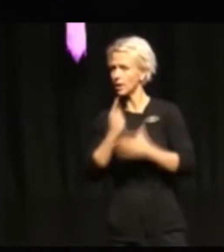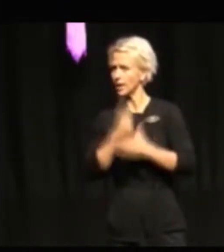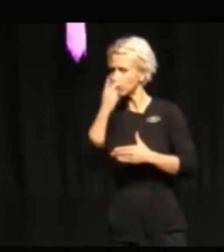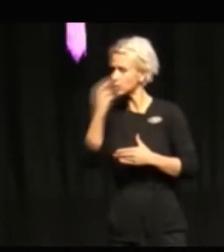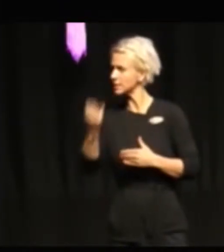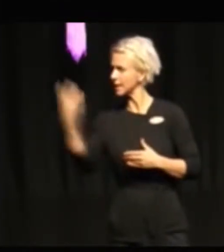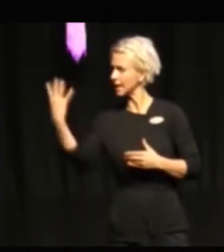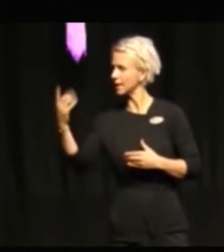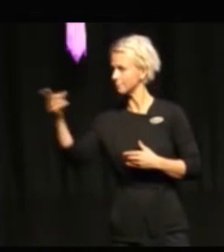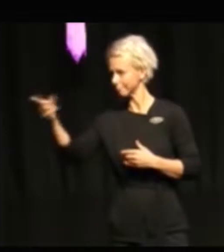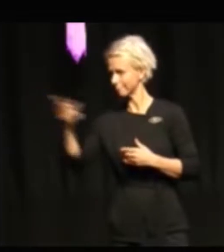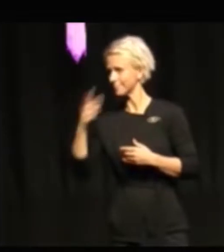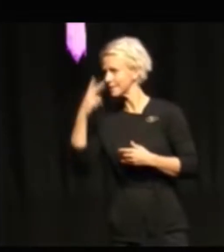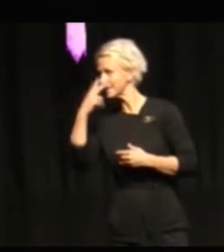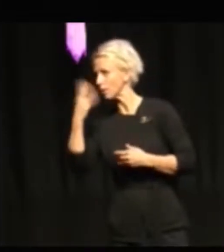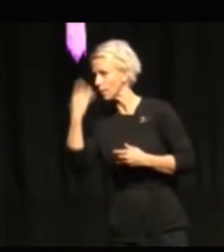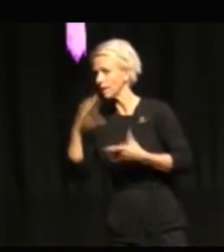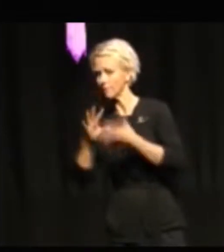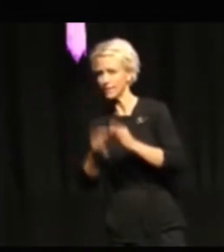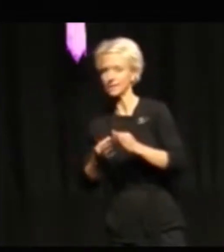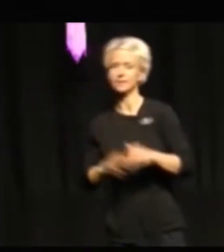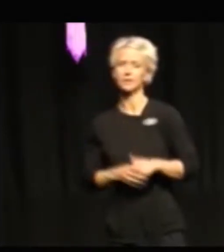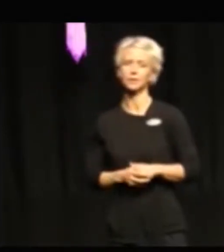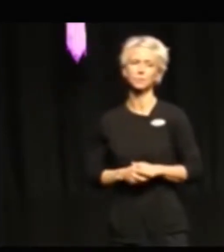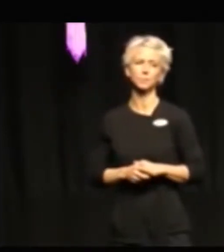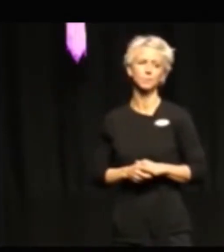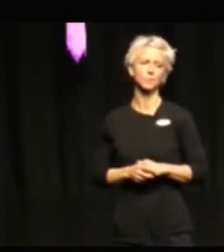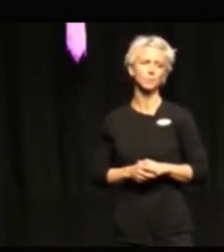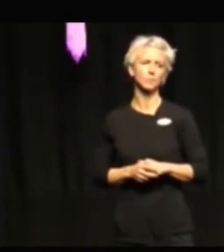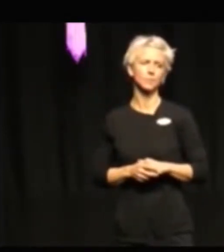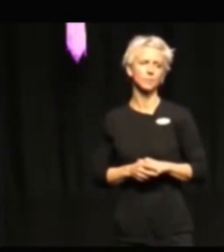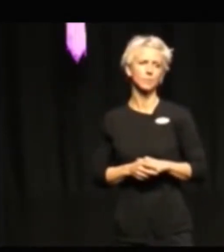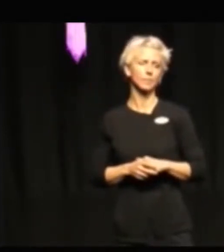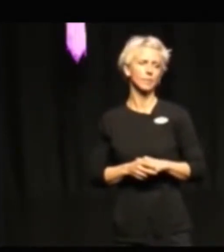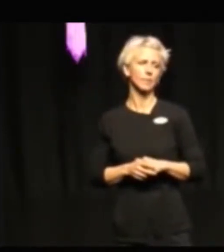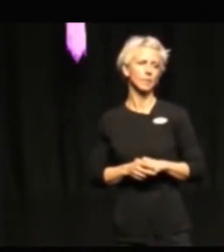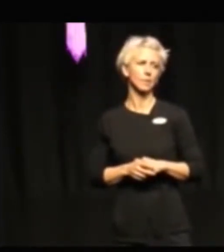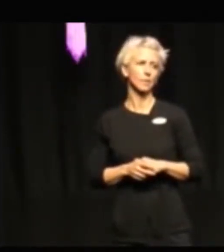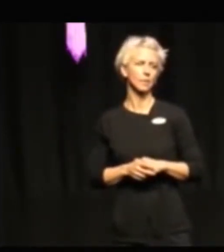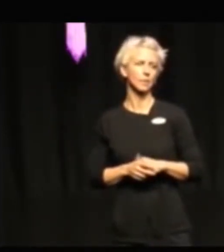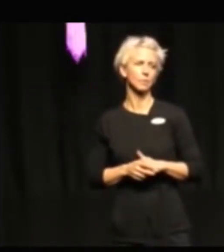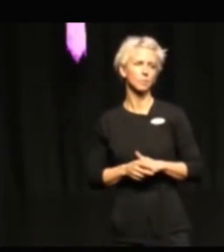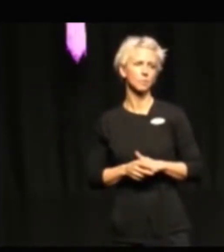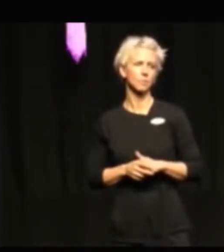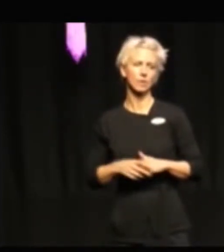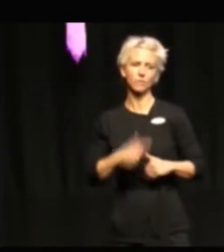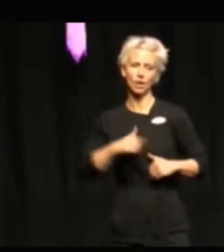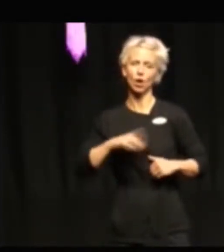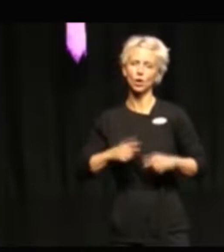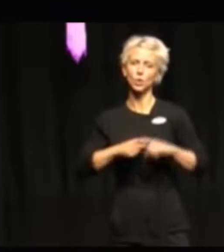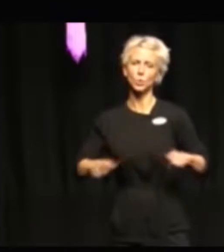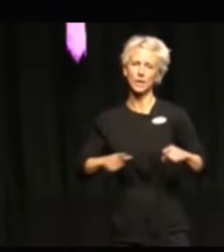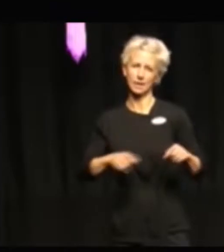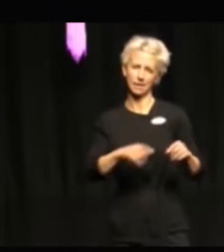Anyway, the basis of all our work is that we work with different cases of